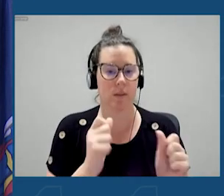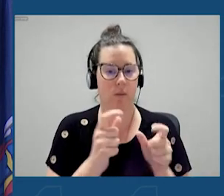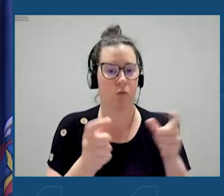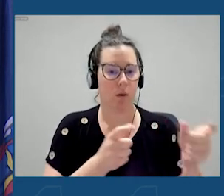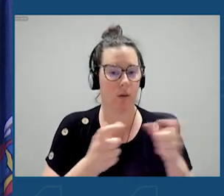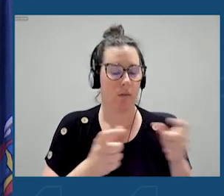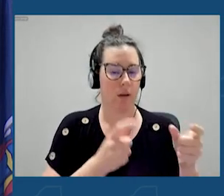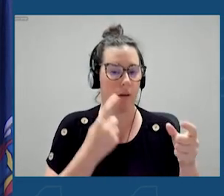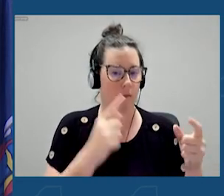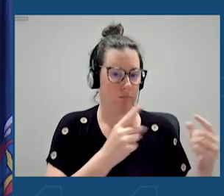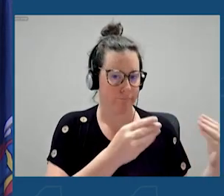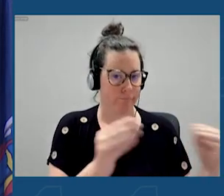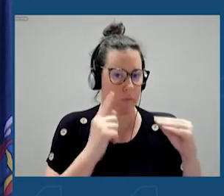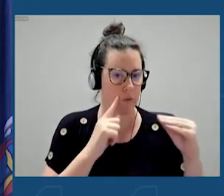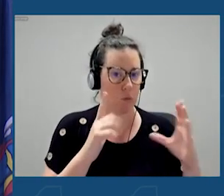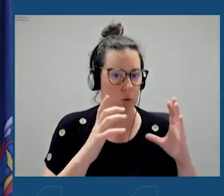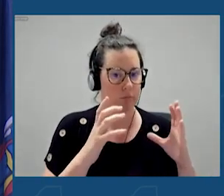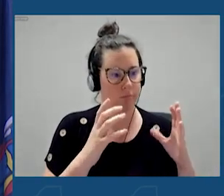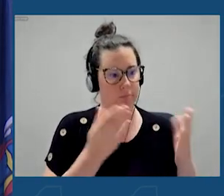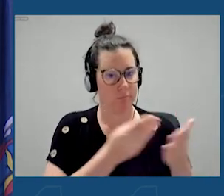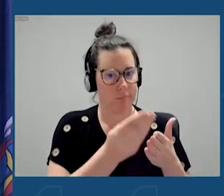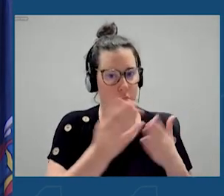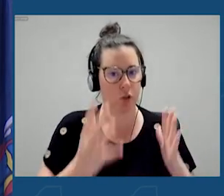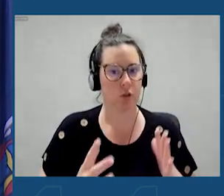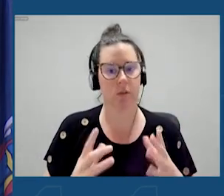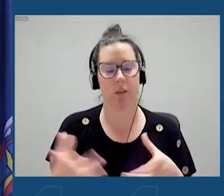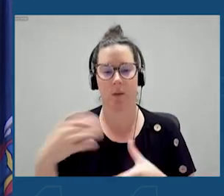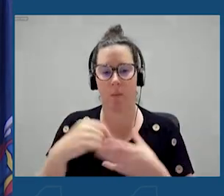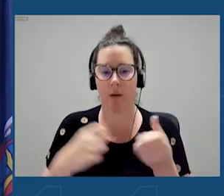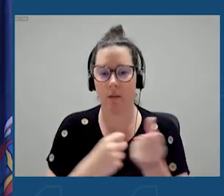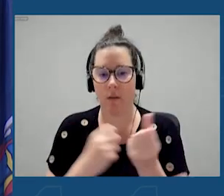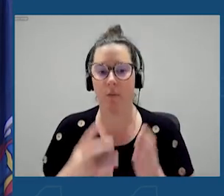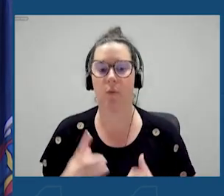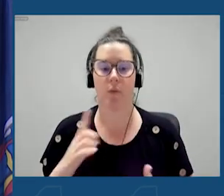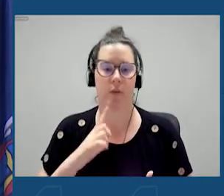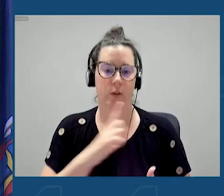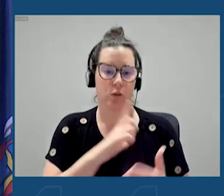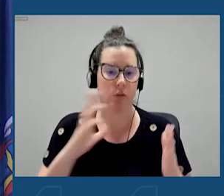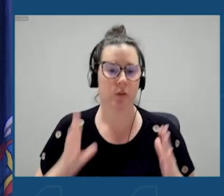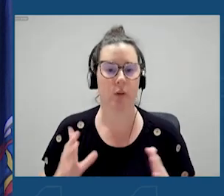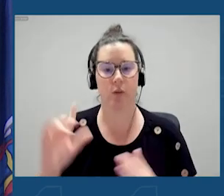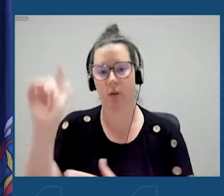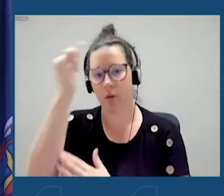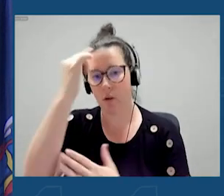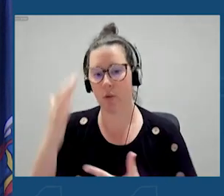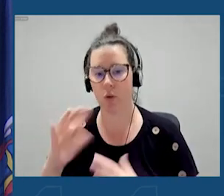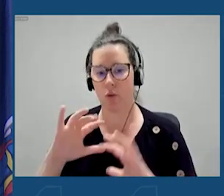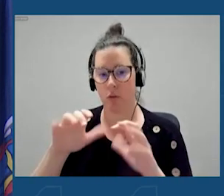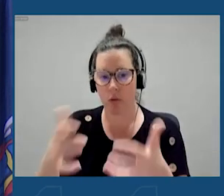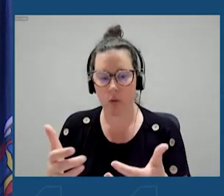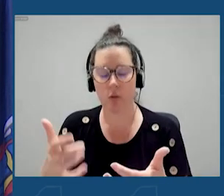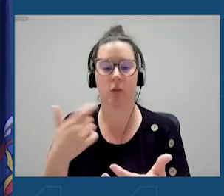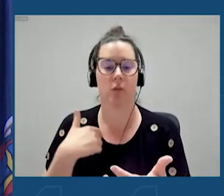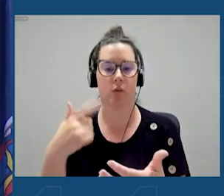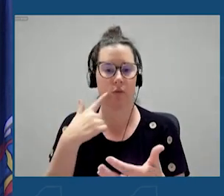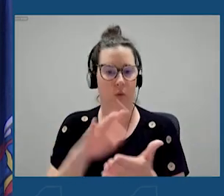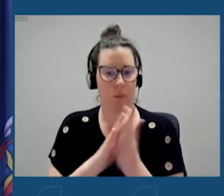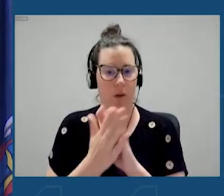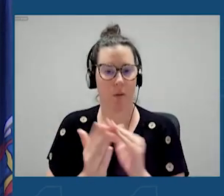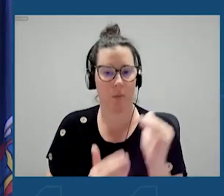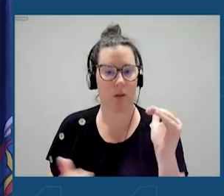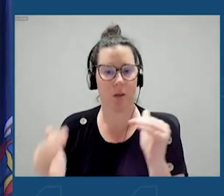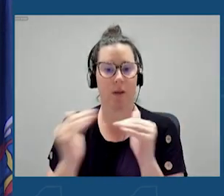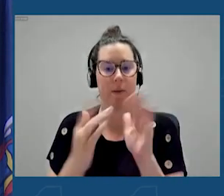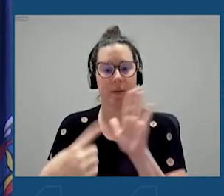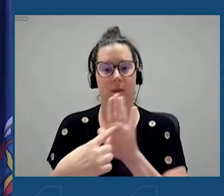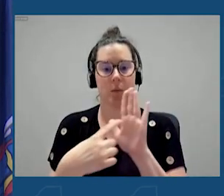and for the combined efforts of the many advocates, legislators, and our governor for bringing about an equitable example for others